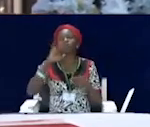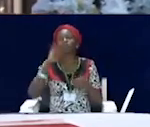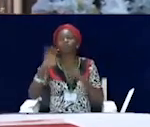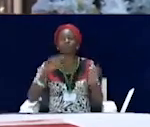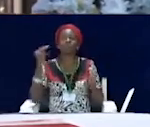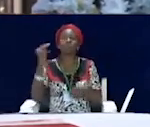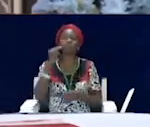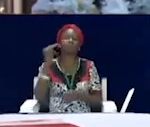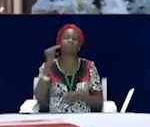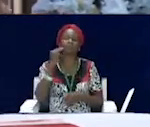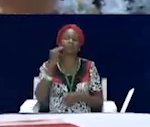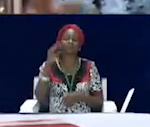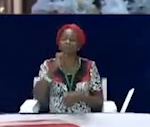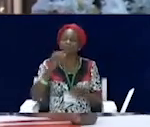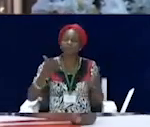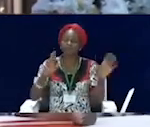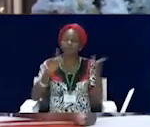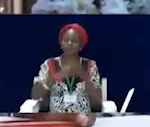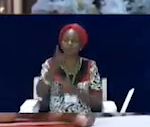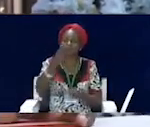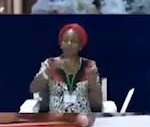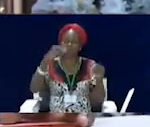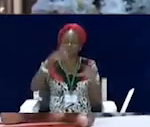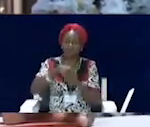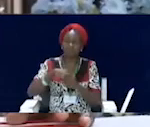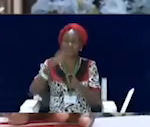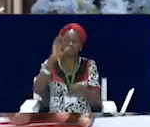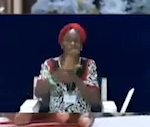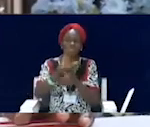period, she's not even allowed to come into the church.